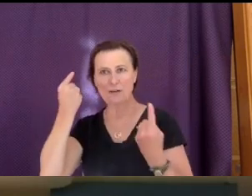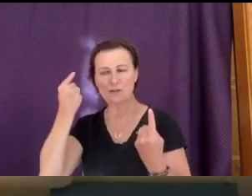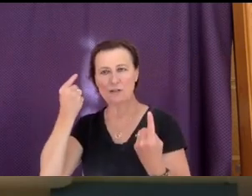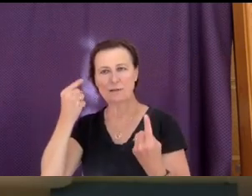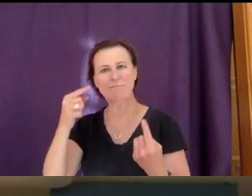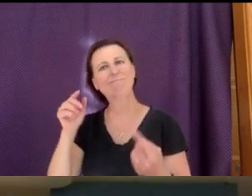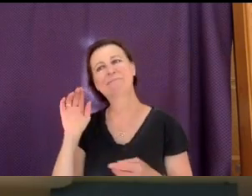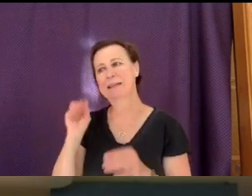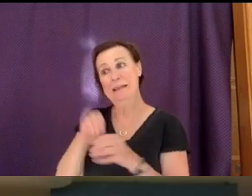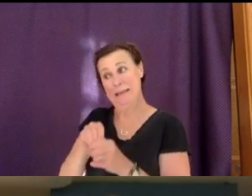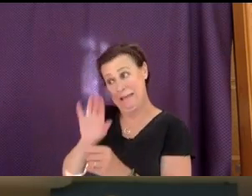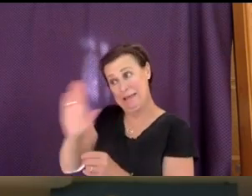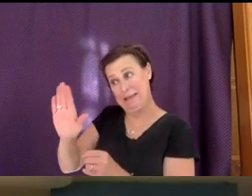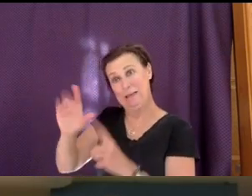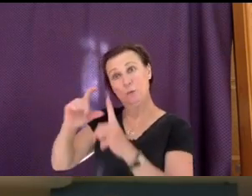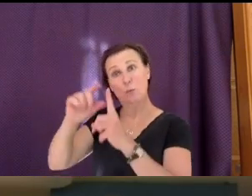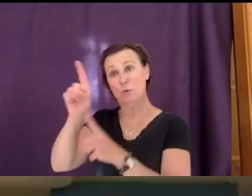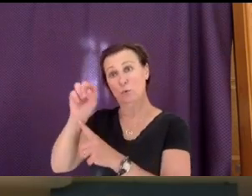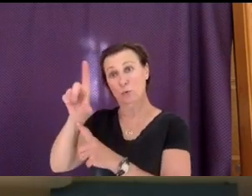words.